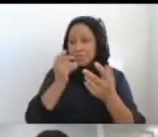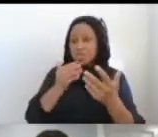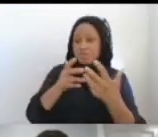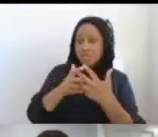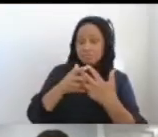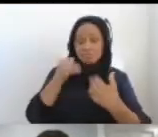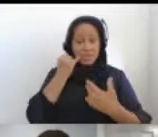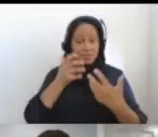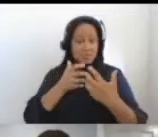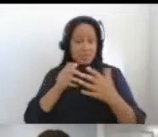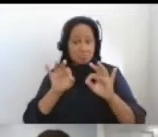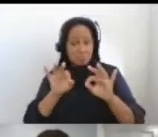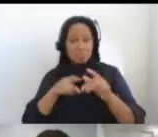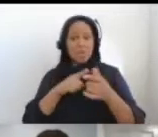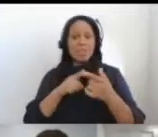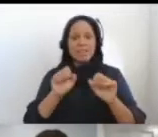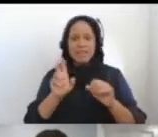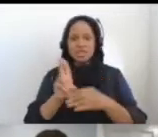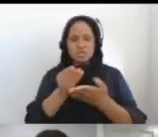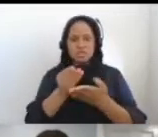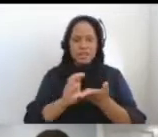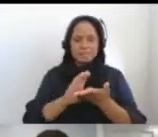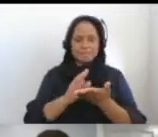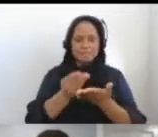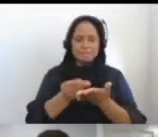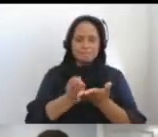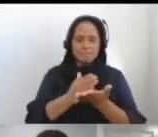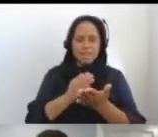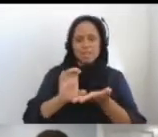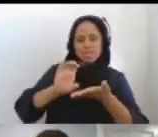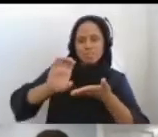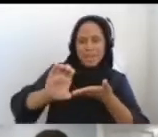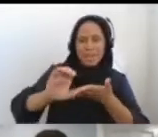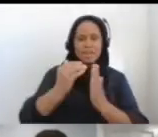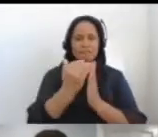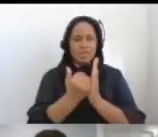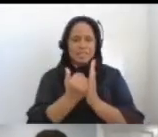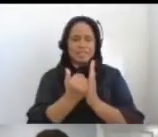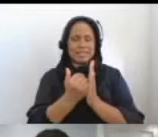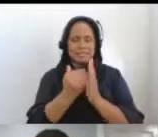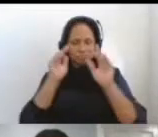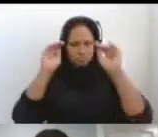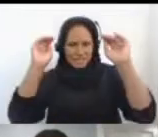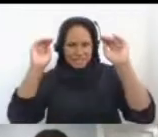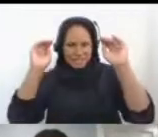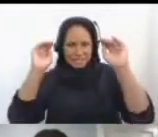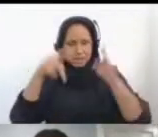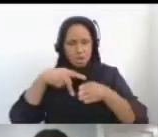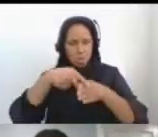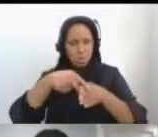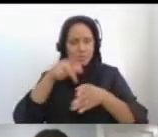we can use that budget to pay for horseback riding lessons. So the broker helps bridge those